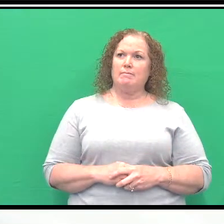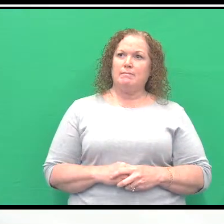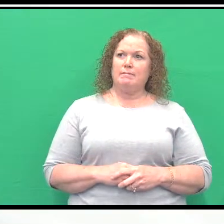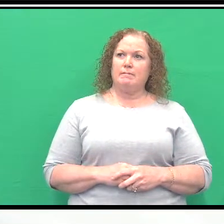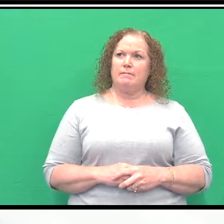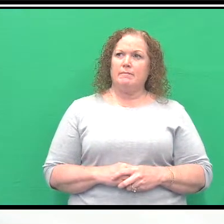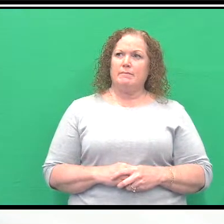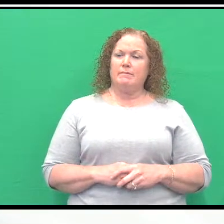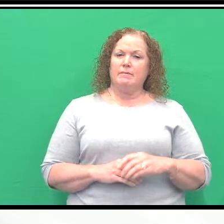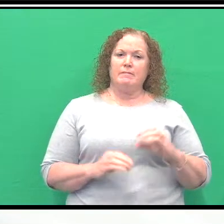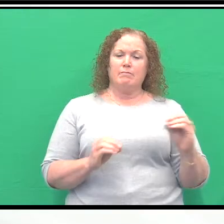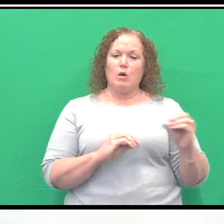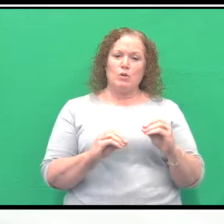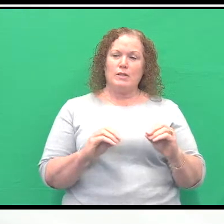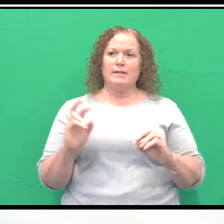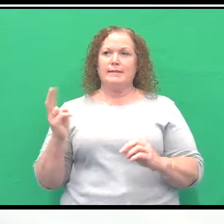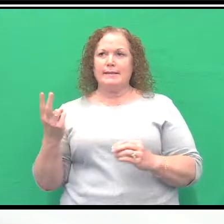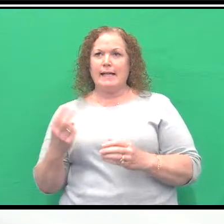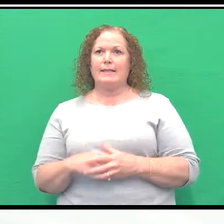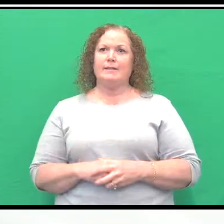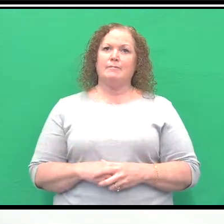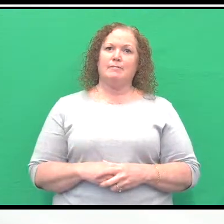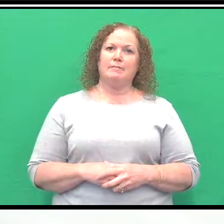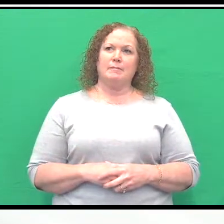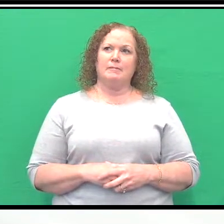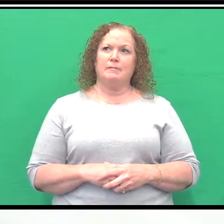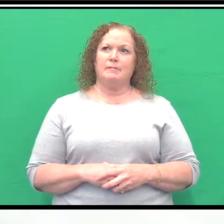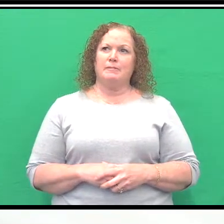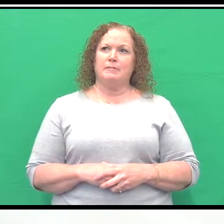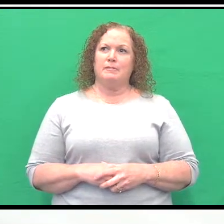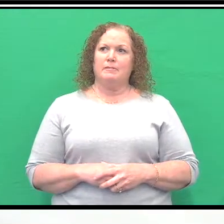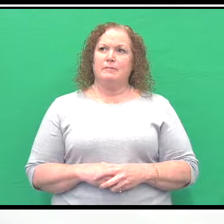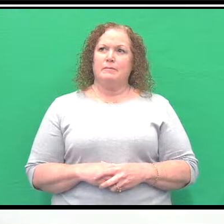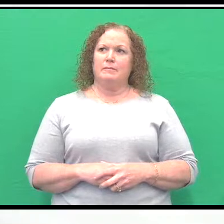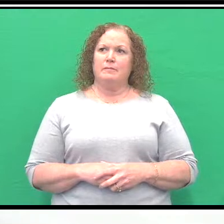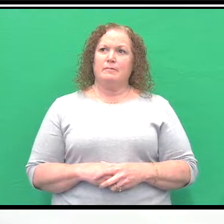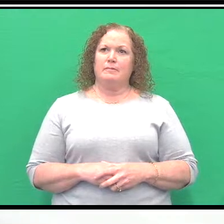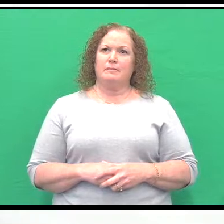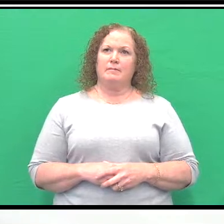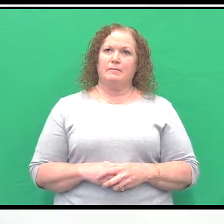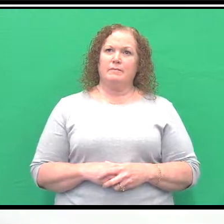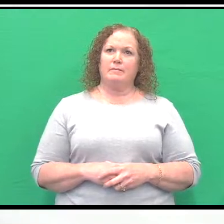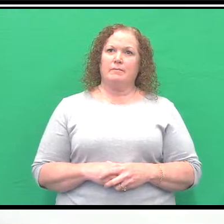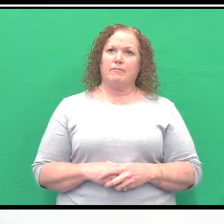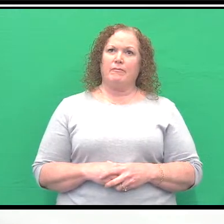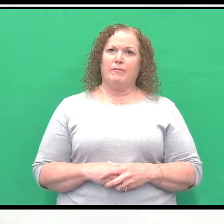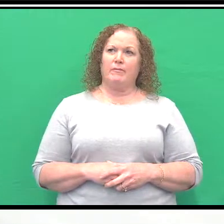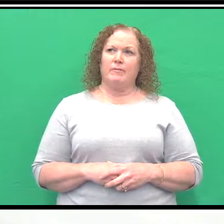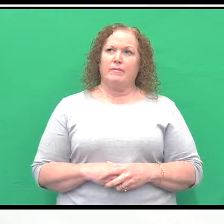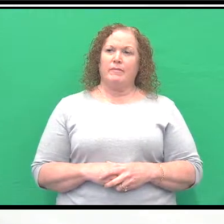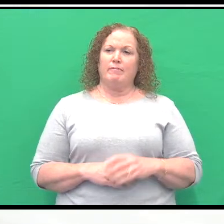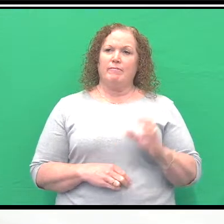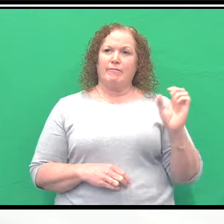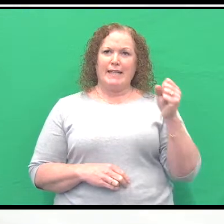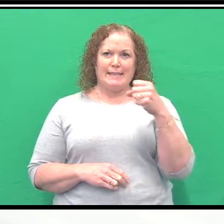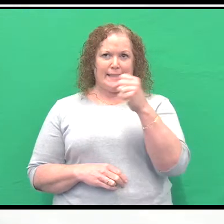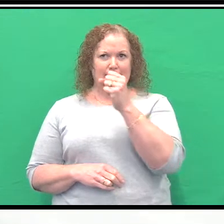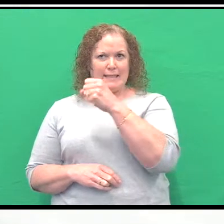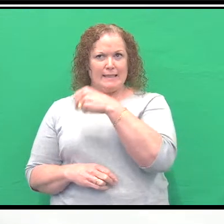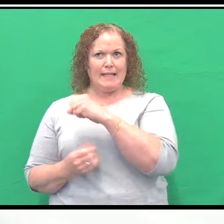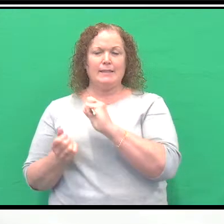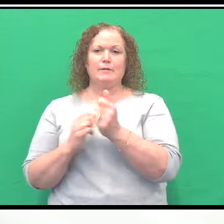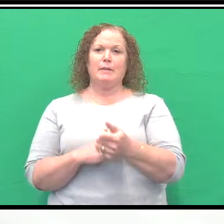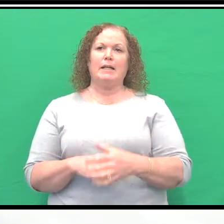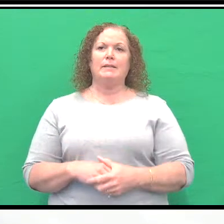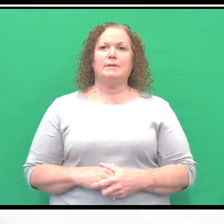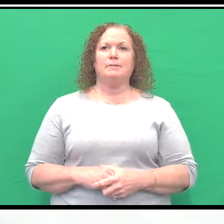Second? Second. We have a motion and a second. Any discussions or questions on that? All in favor? Aye. Aye. That motion